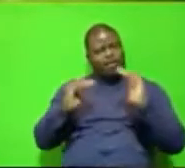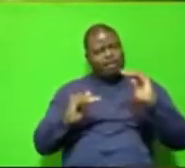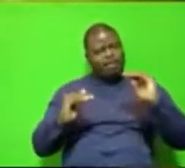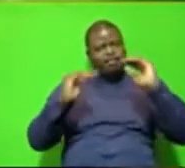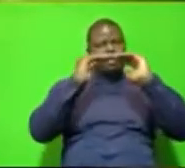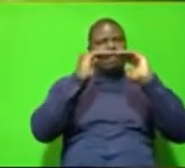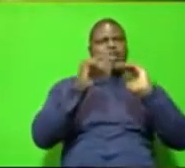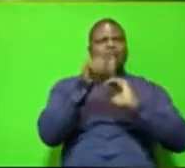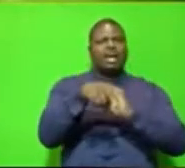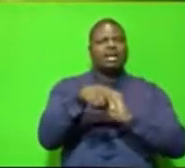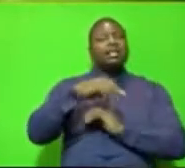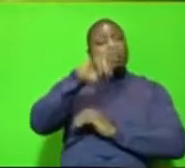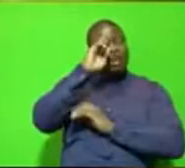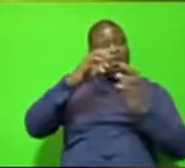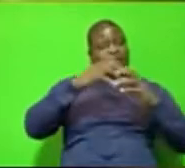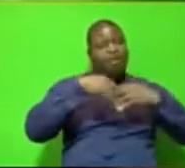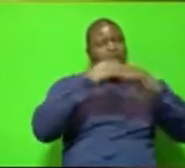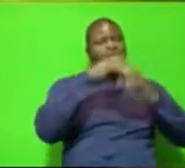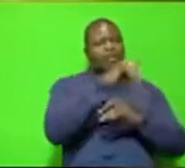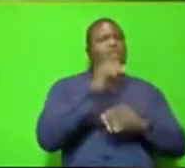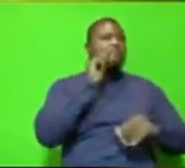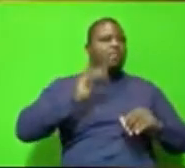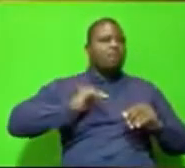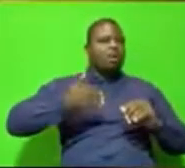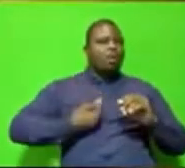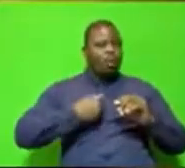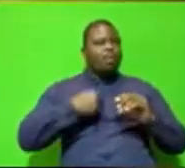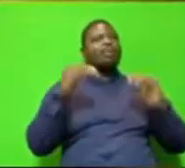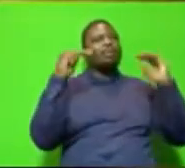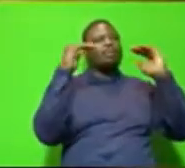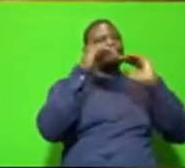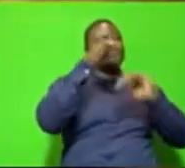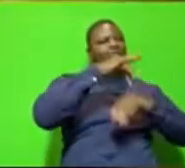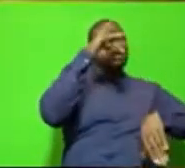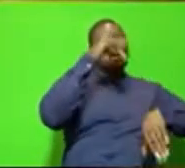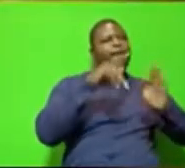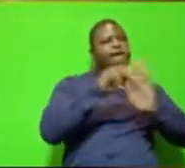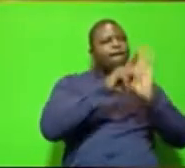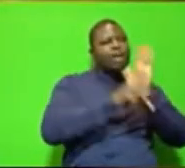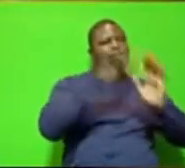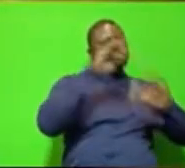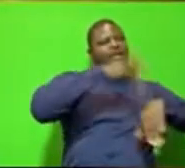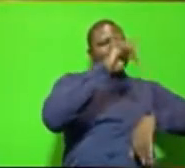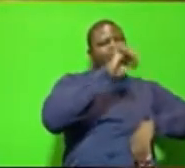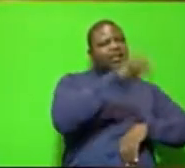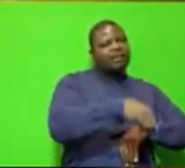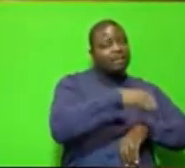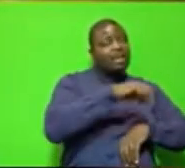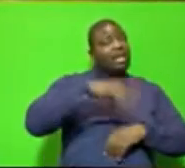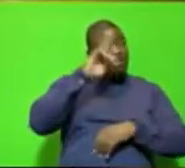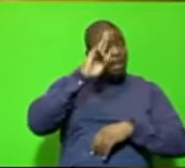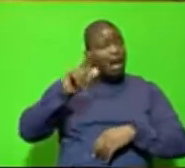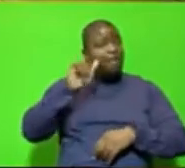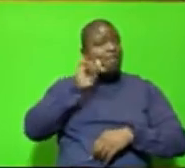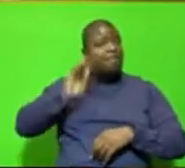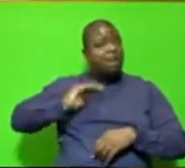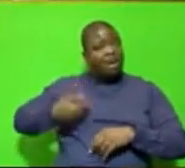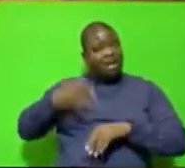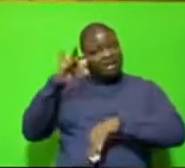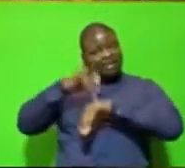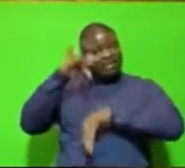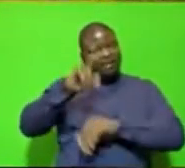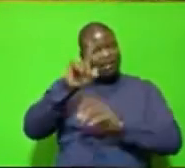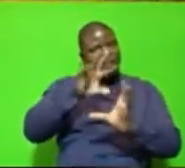promote gender-sensitive policies and budgeting. We must see to climate policies that are gender-sensitive. We must